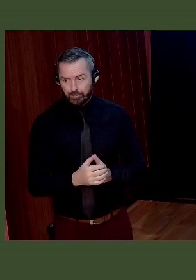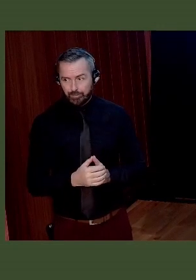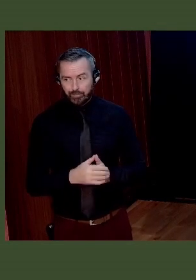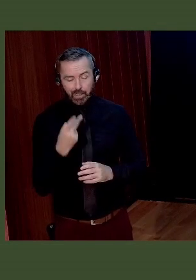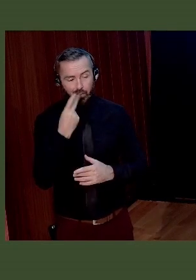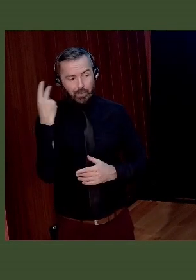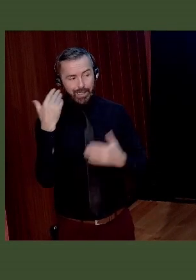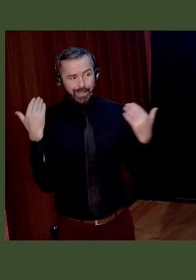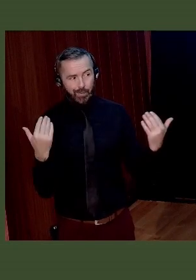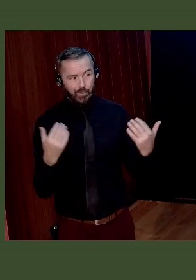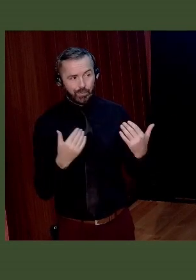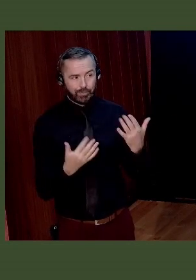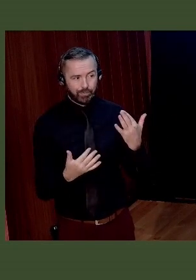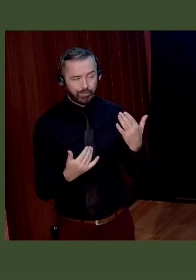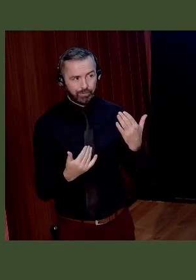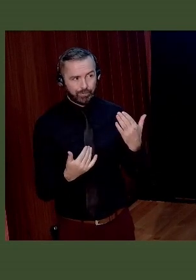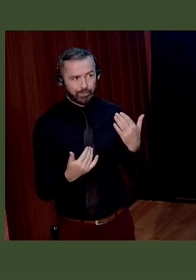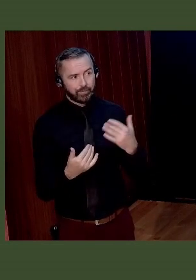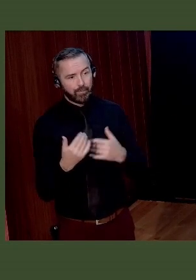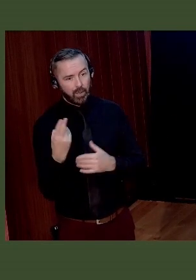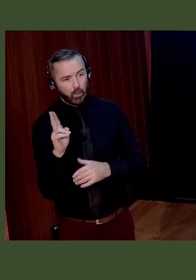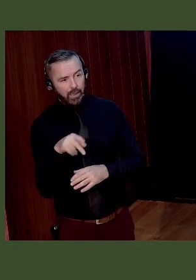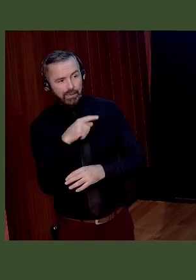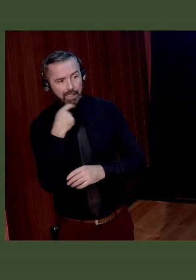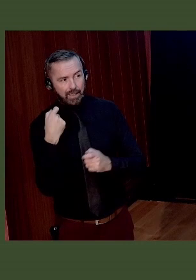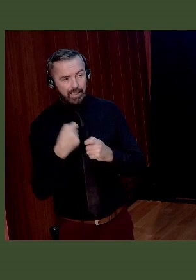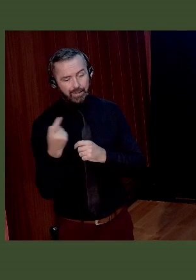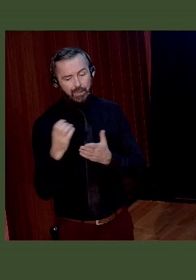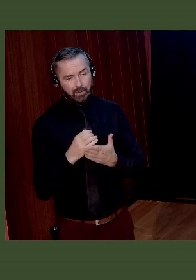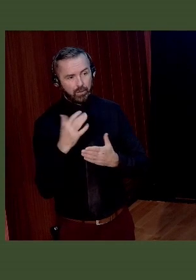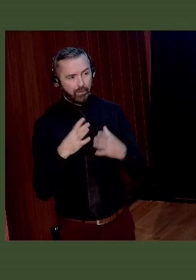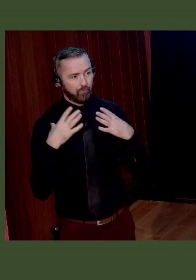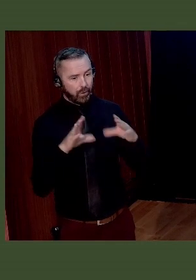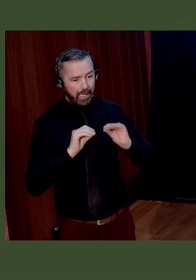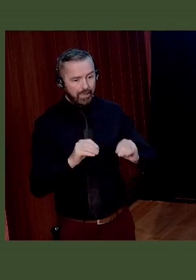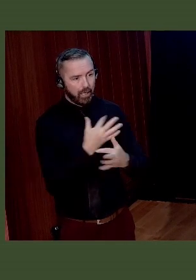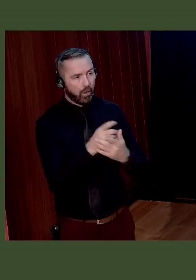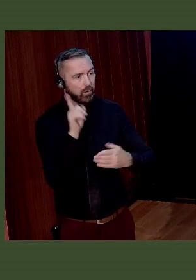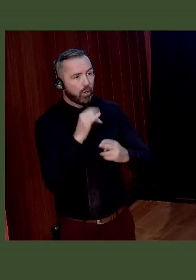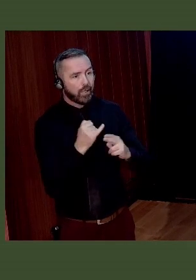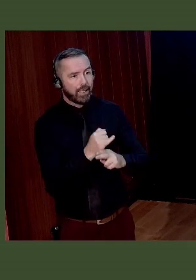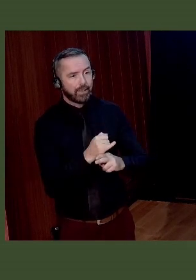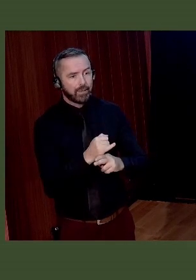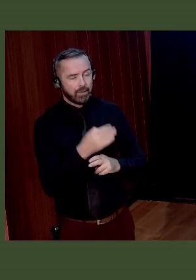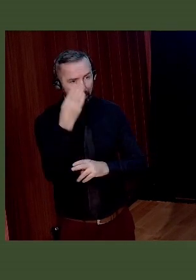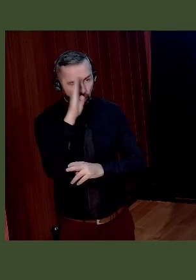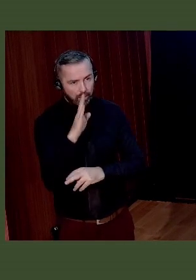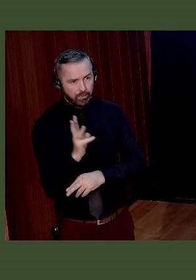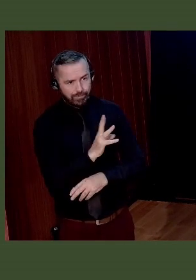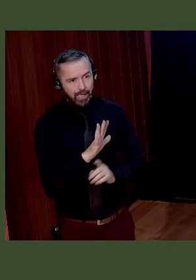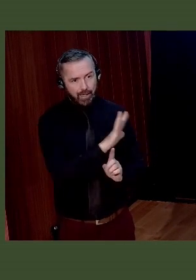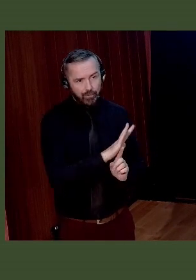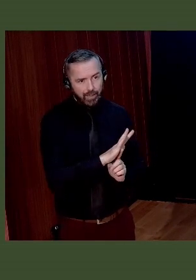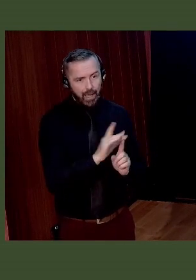now, it can be said in favour of Collage de Ede that it gave free education to so many girls from the Gaeltacht, and that it enabled